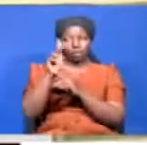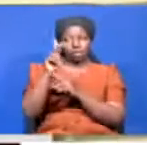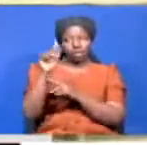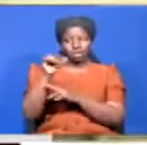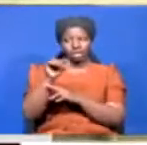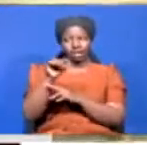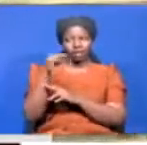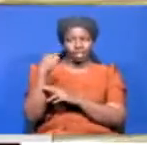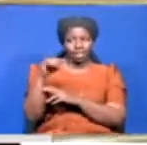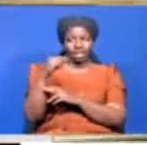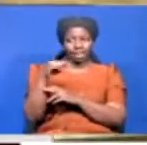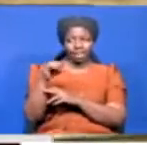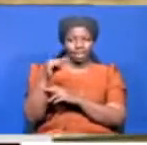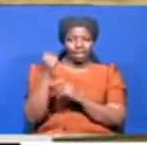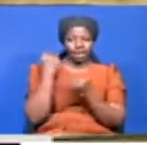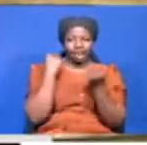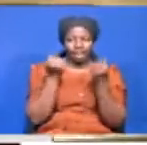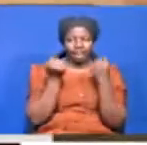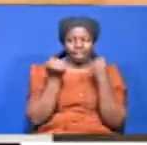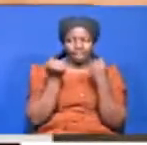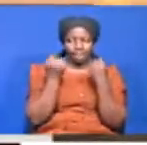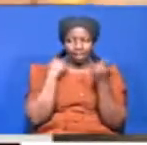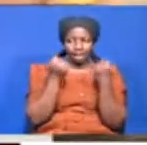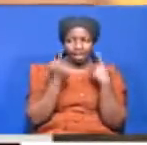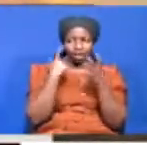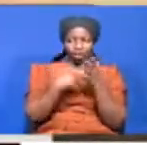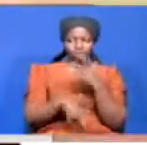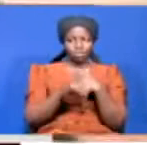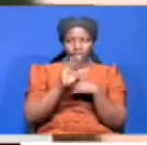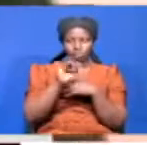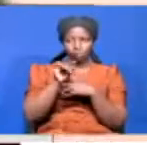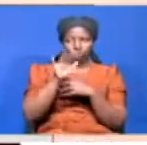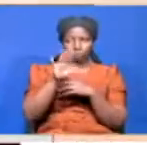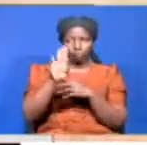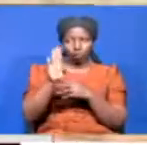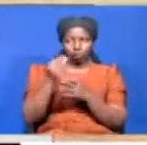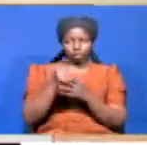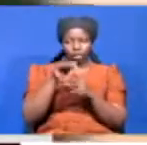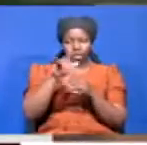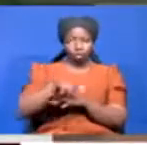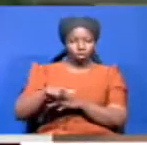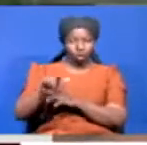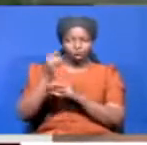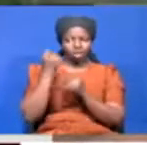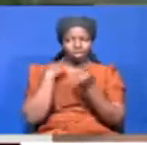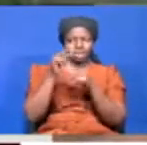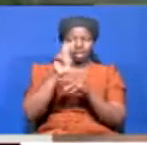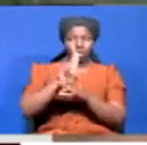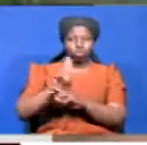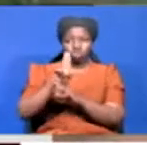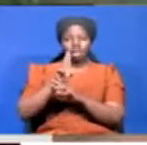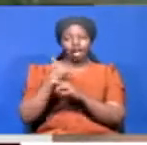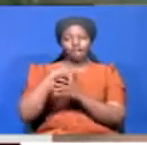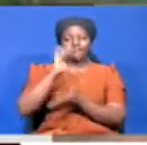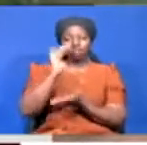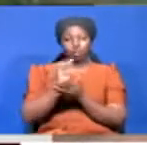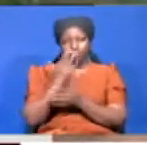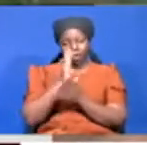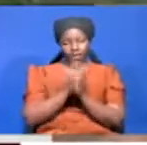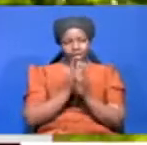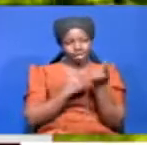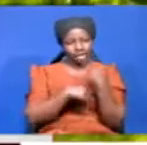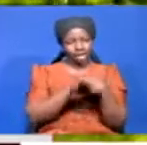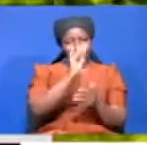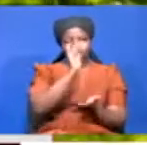worth 3.5 billion shillings. Local tea consumption also reduced drastically in May this year, with sales reducing to